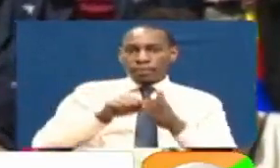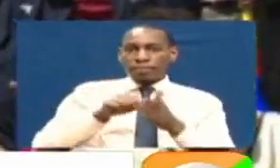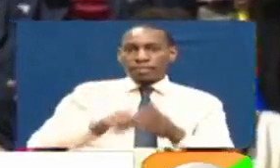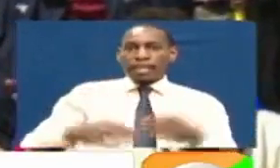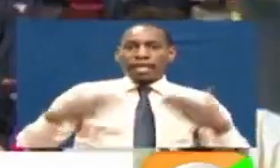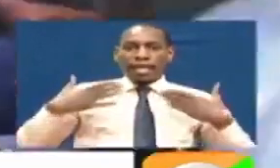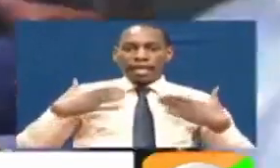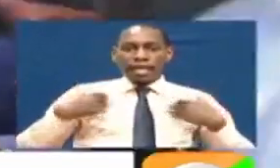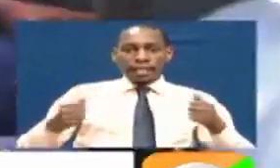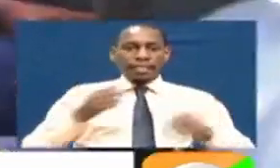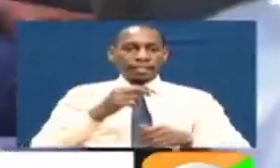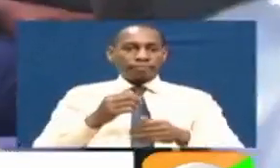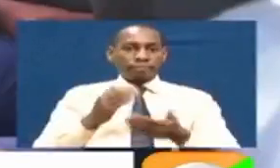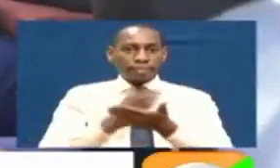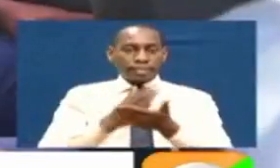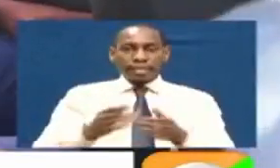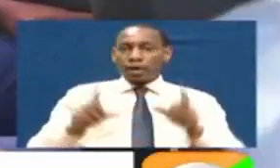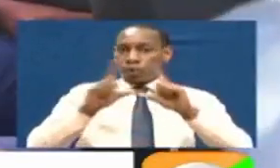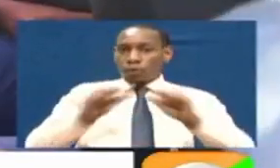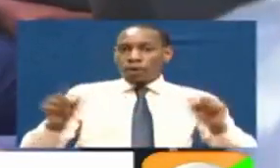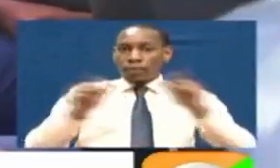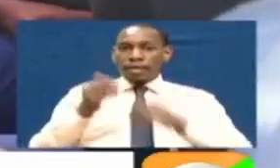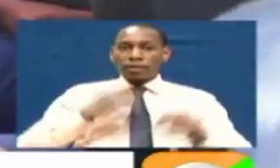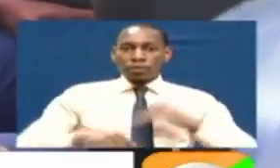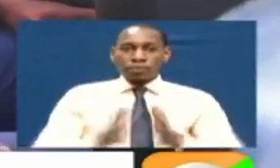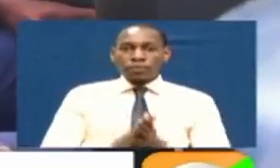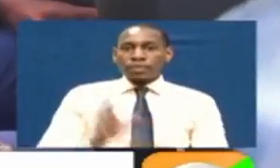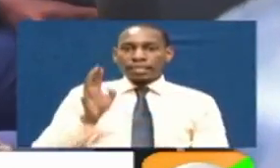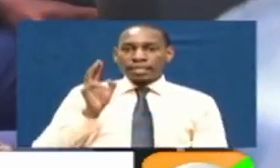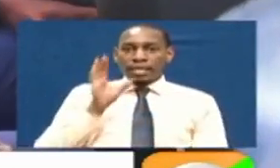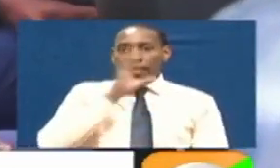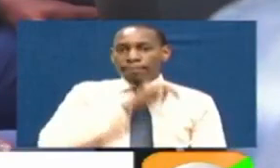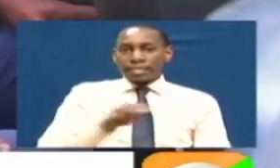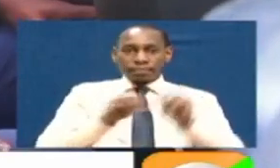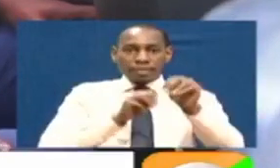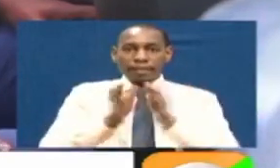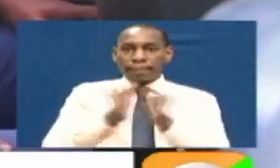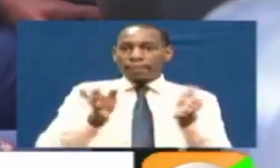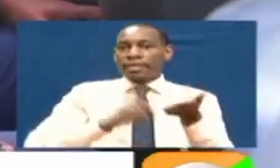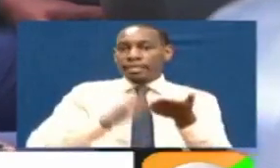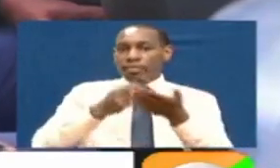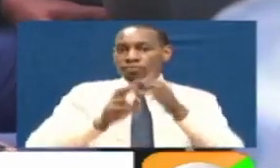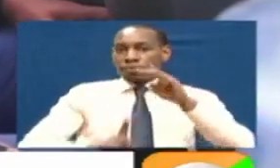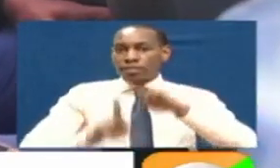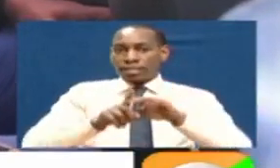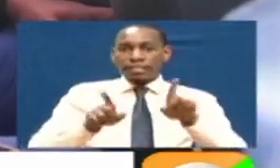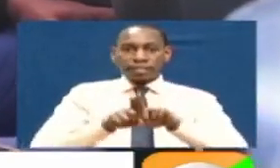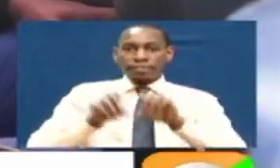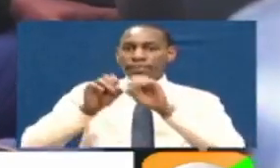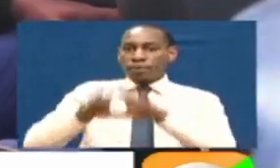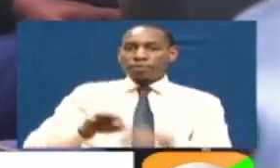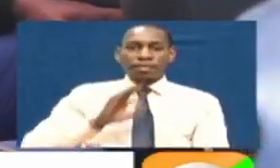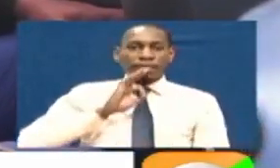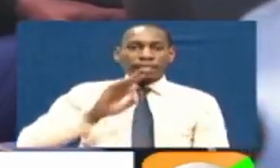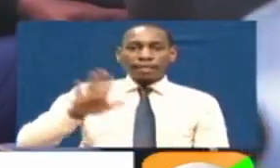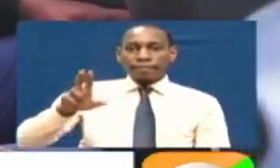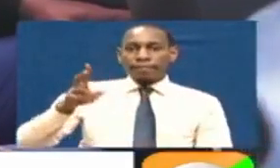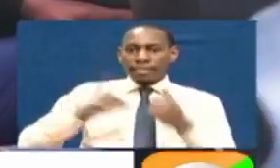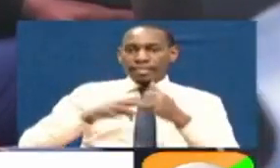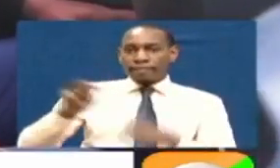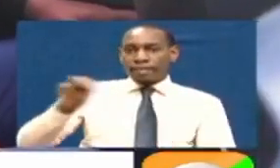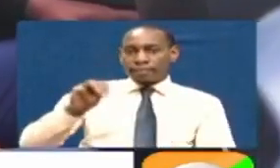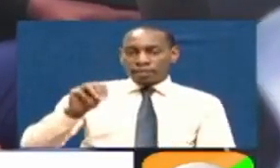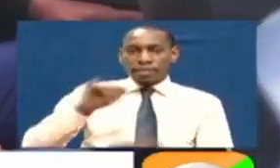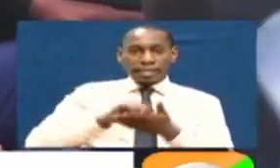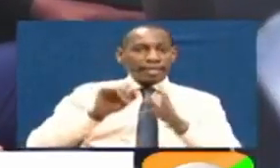the health sector. Claims of corruption and mismanagement of public resources popped up. The alleged loss of 357 million